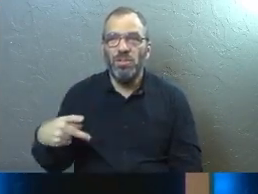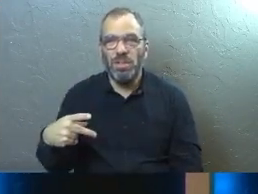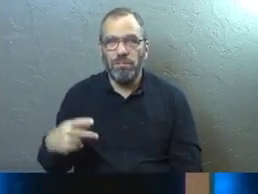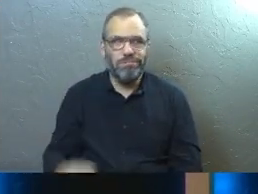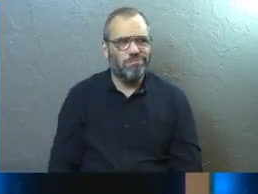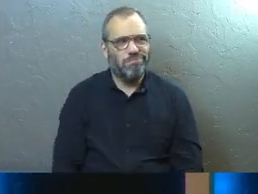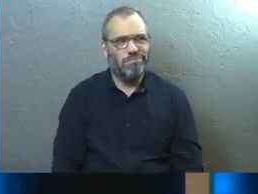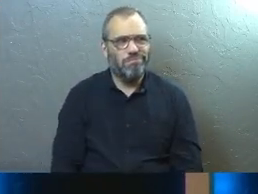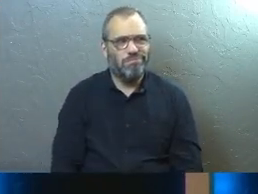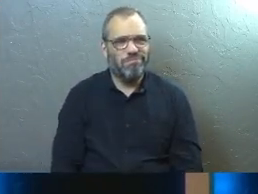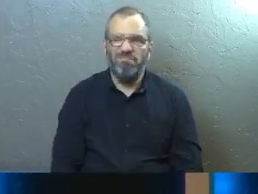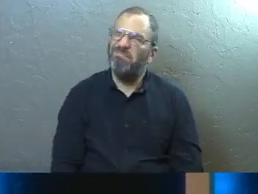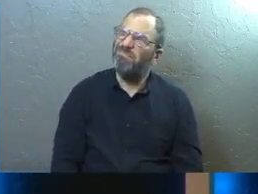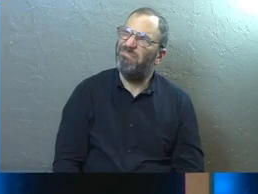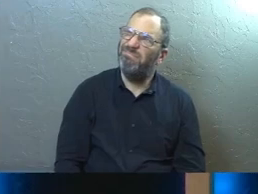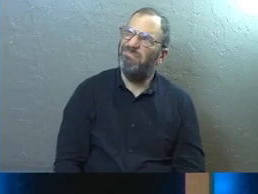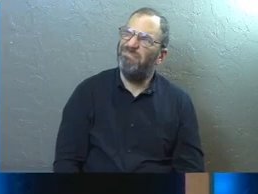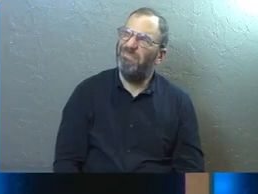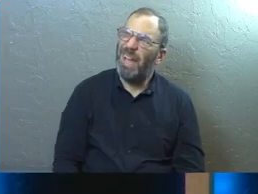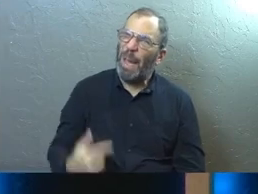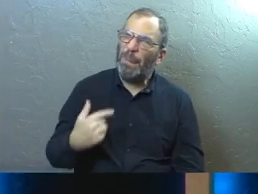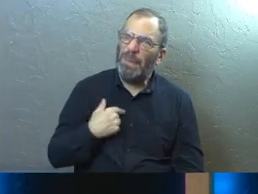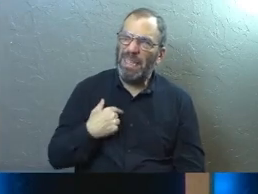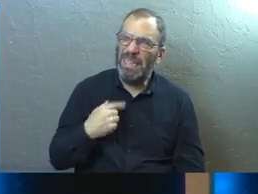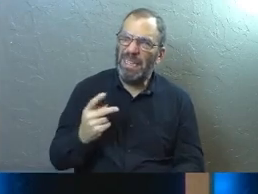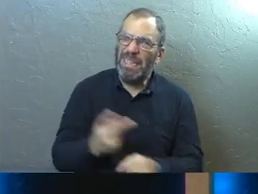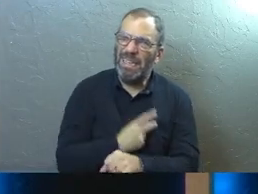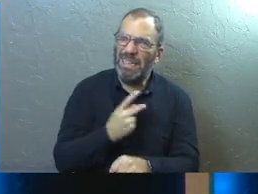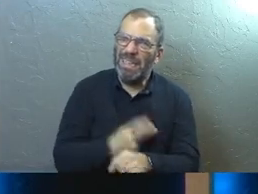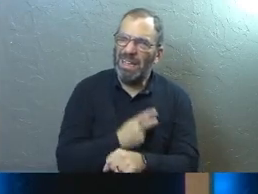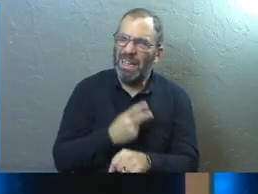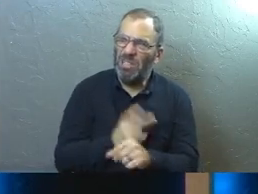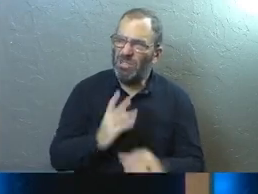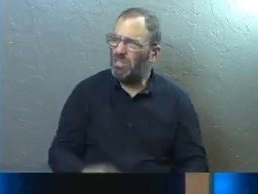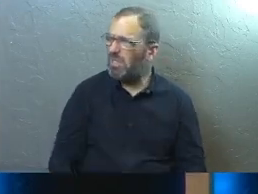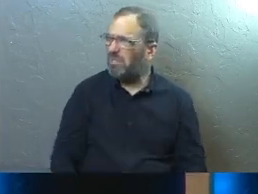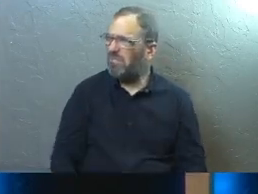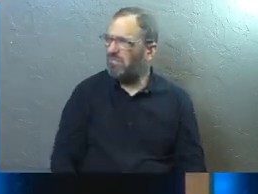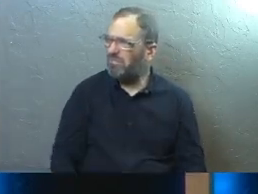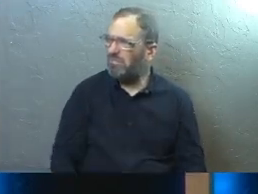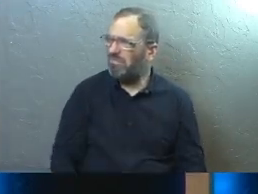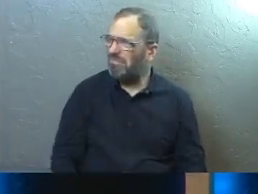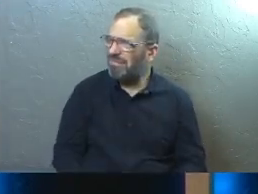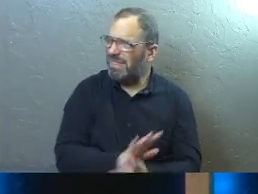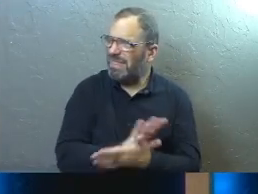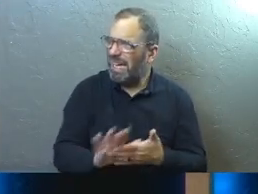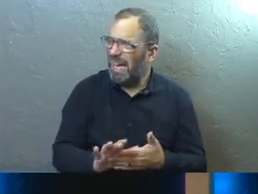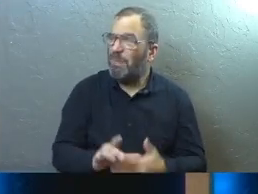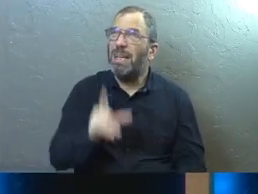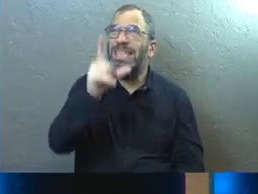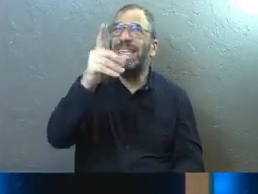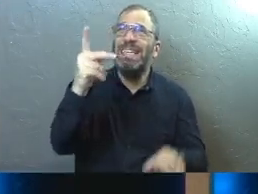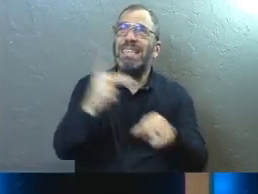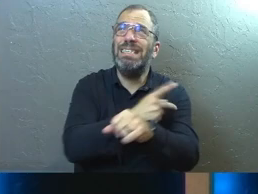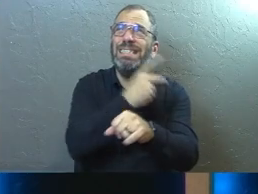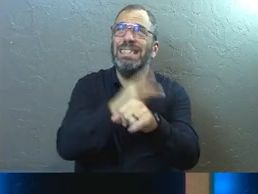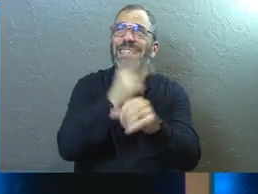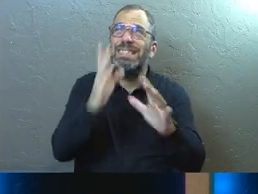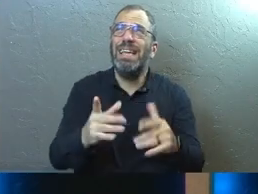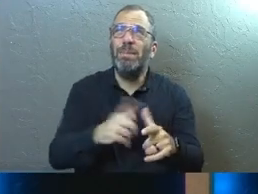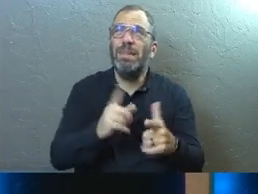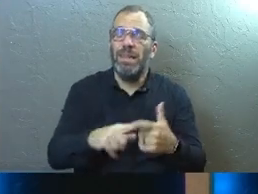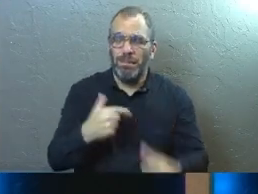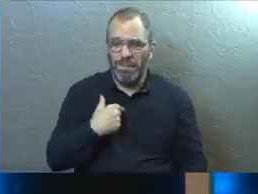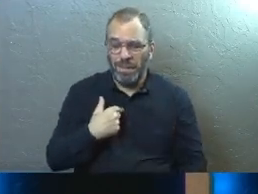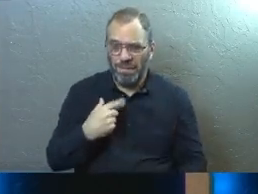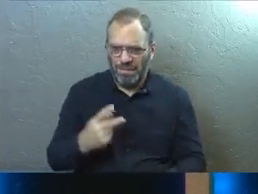maybe not the most flattering comparison that we've ever had. You know what I mean? Like, we think about he's the shepherd, and so we are then